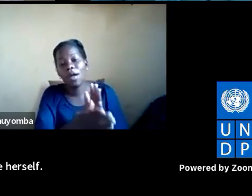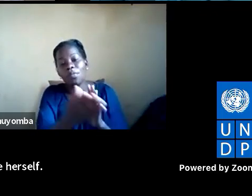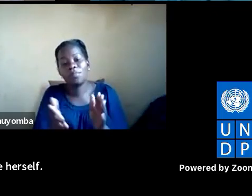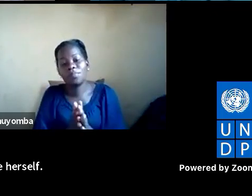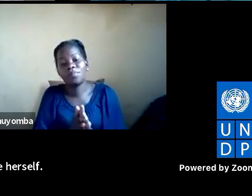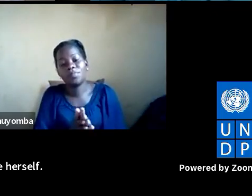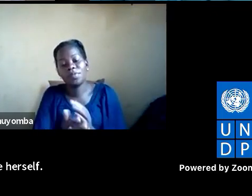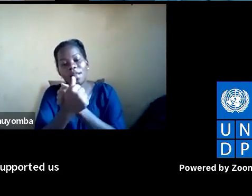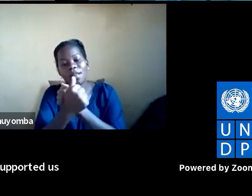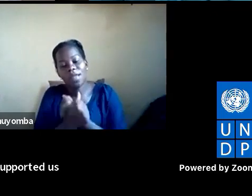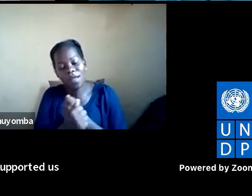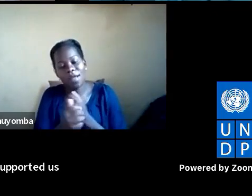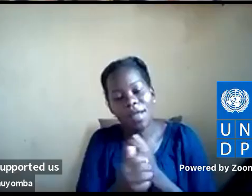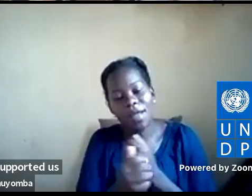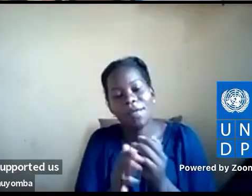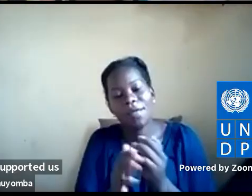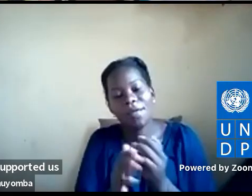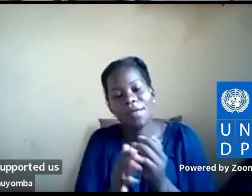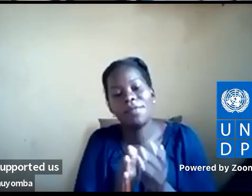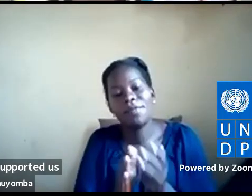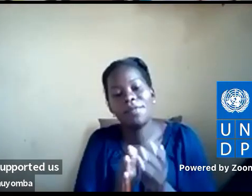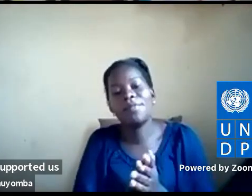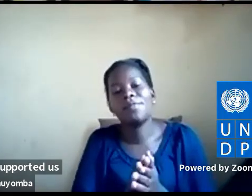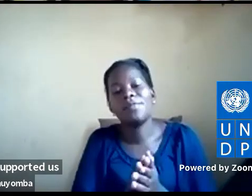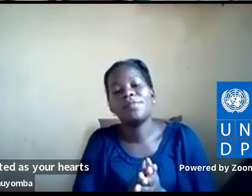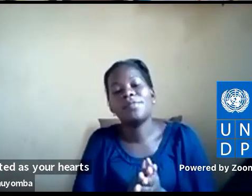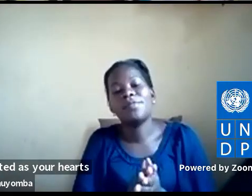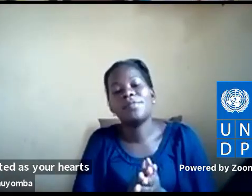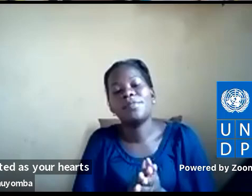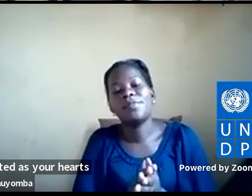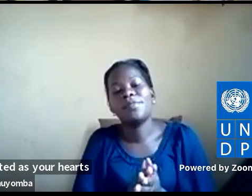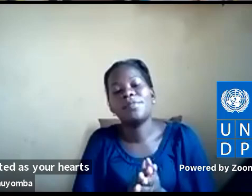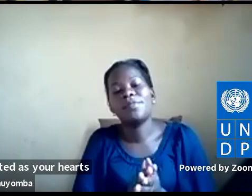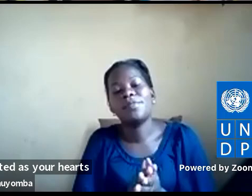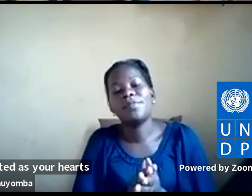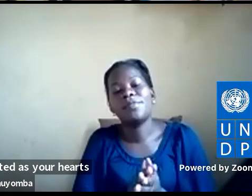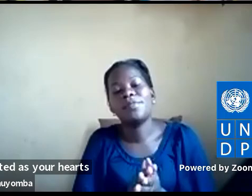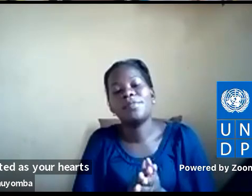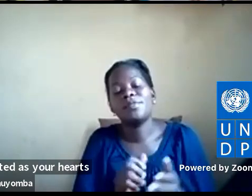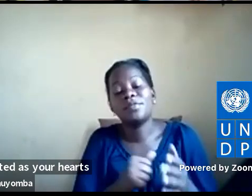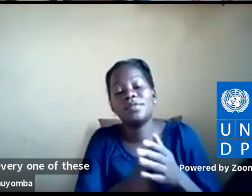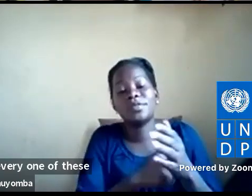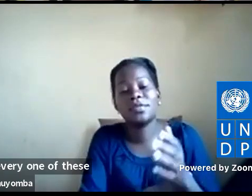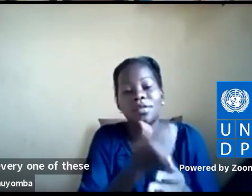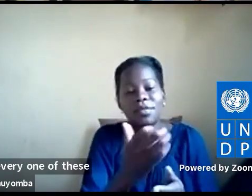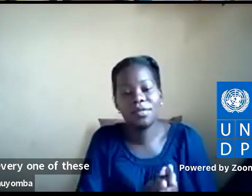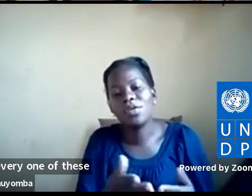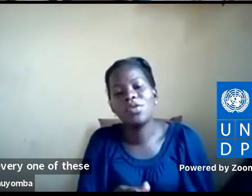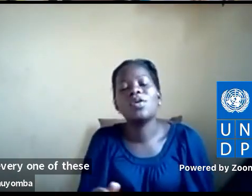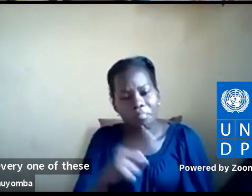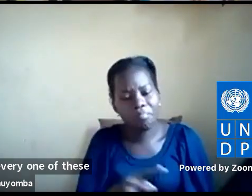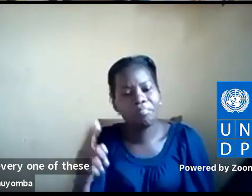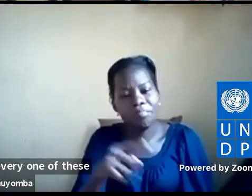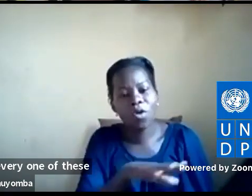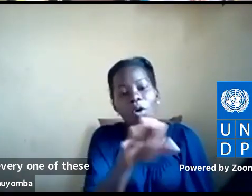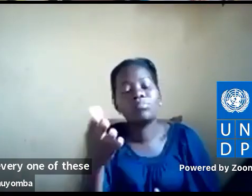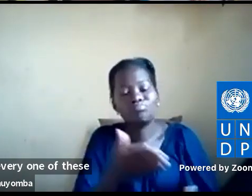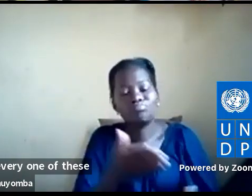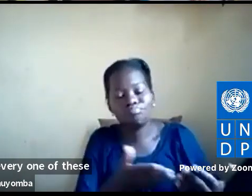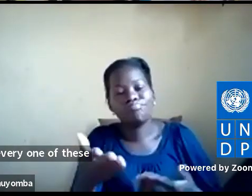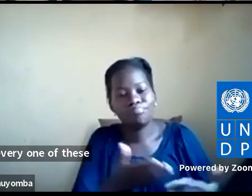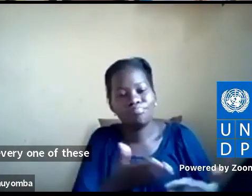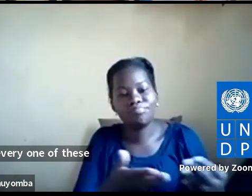you've supported us. Your hearts have been in it. You've been with us on every one of these thematic sessions. I